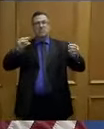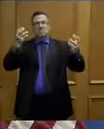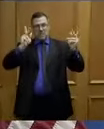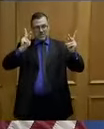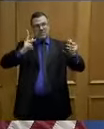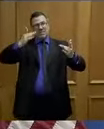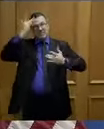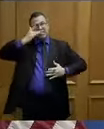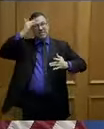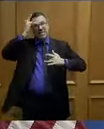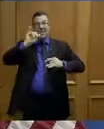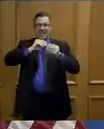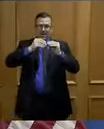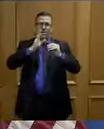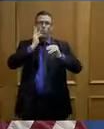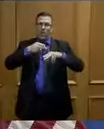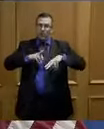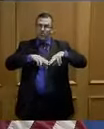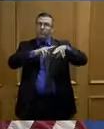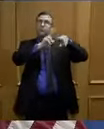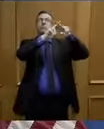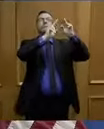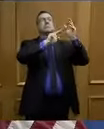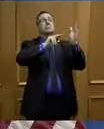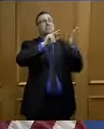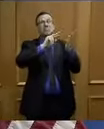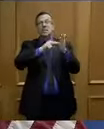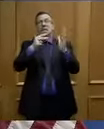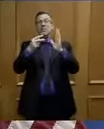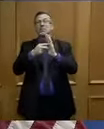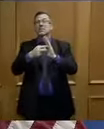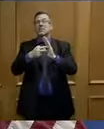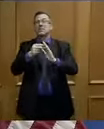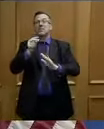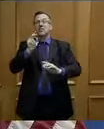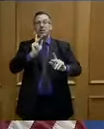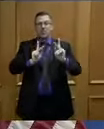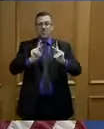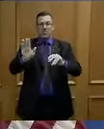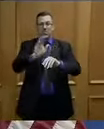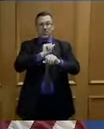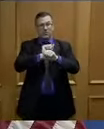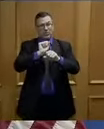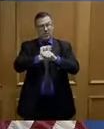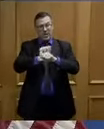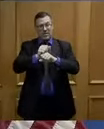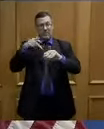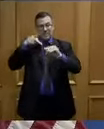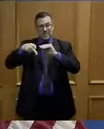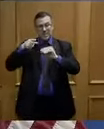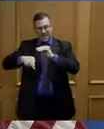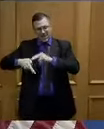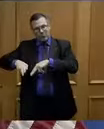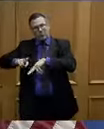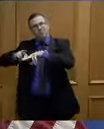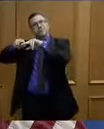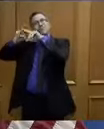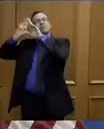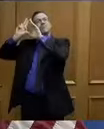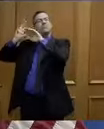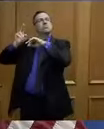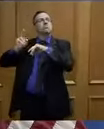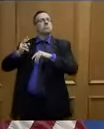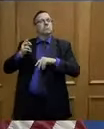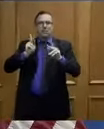And because of that, the unemployment in this state will likely go up as people are removed from the